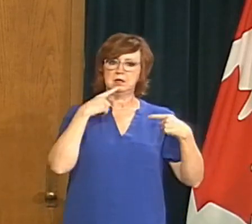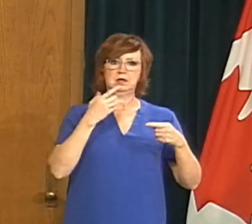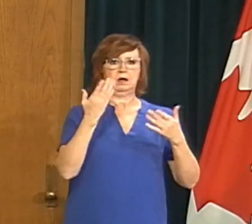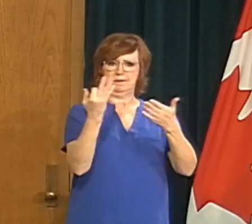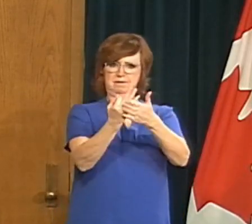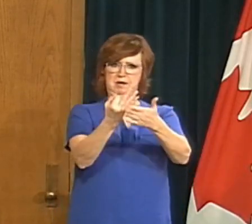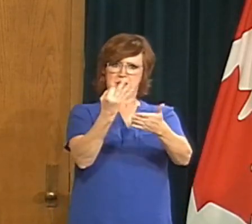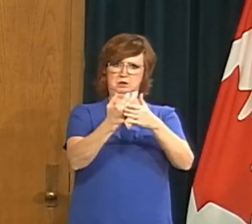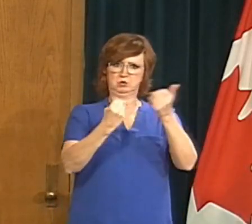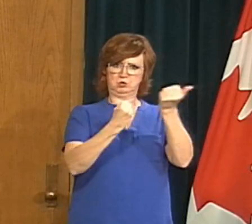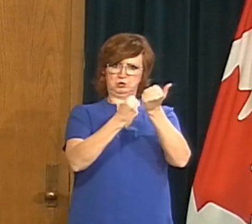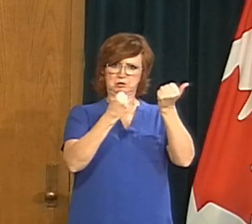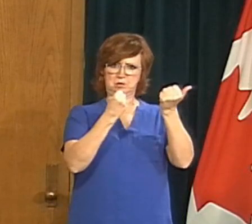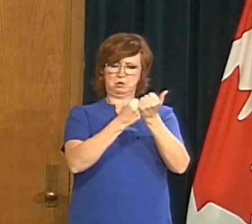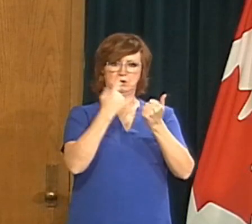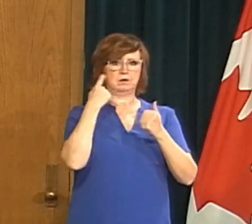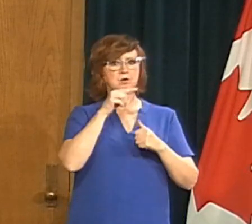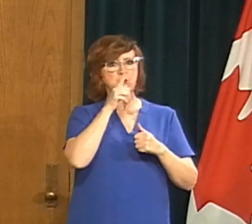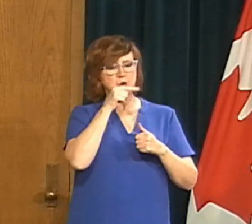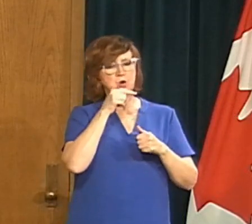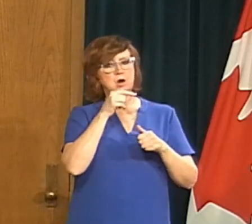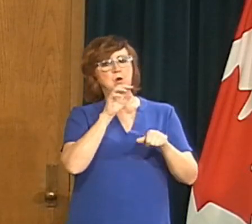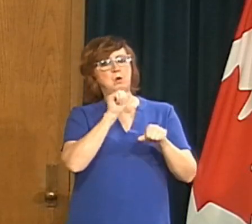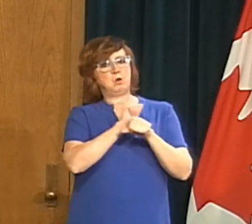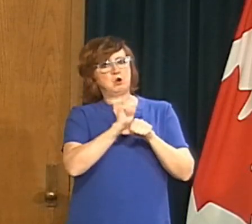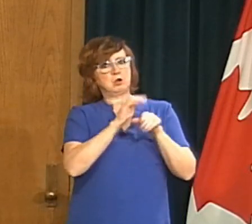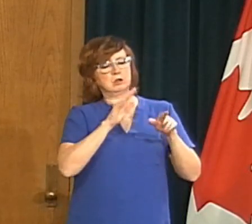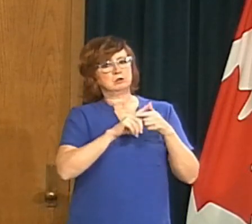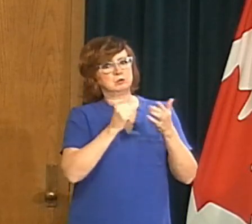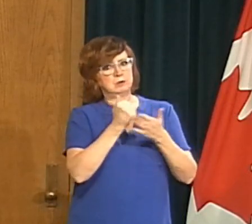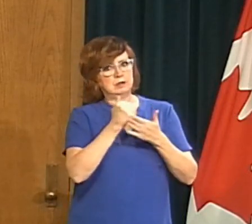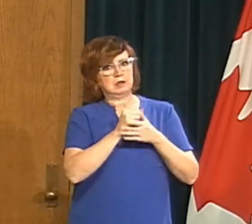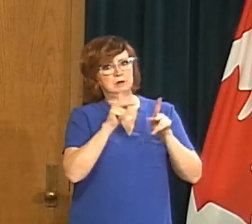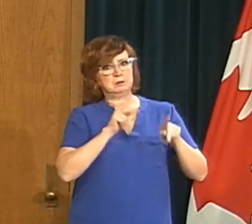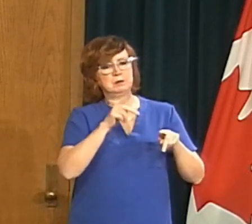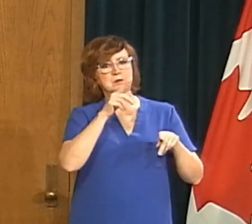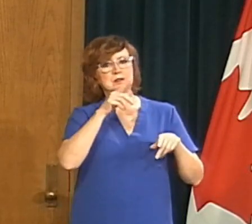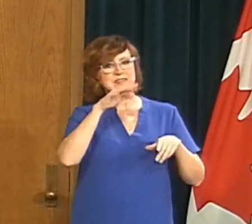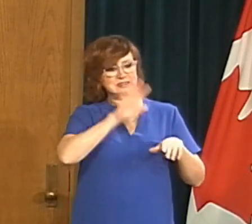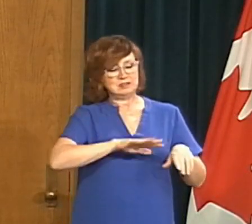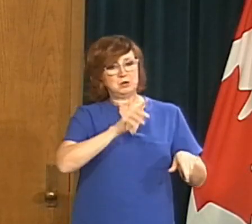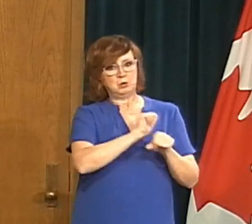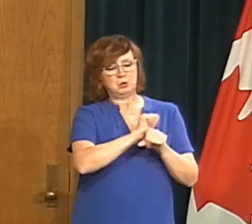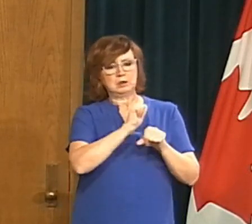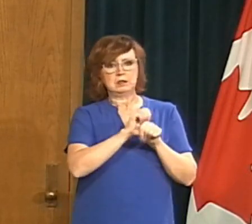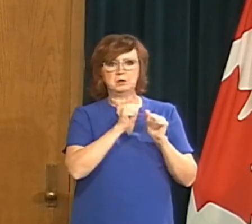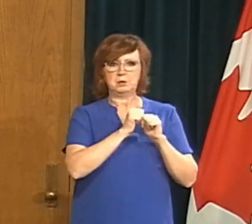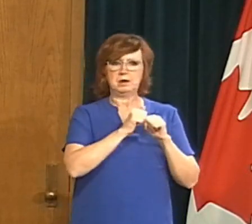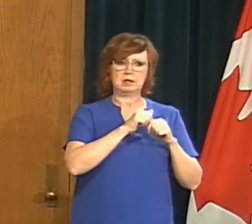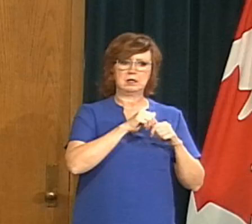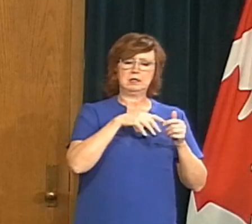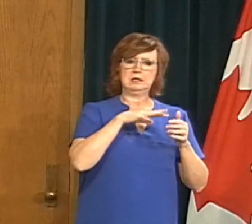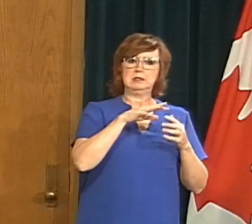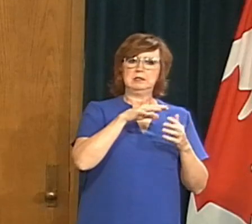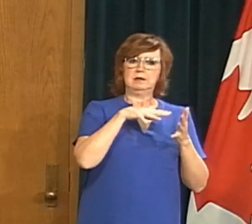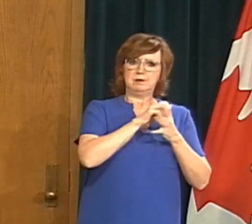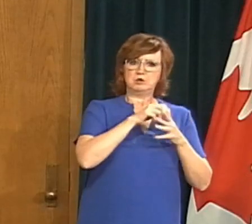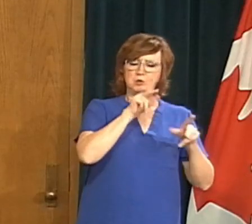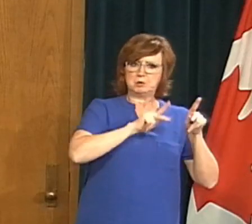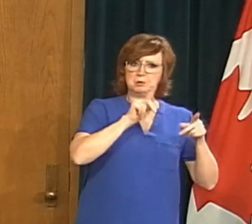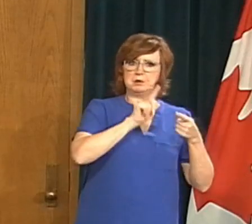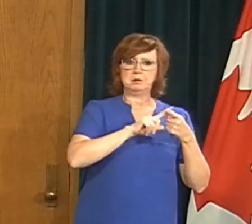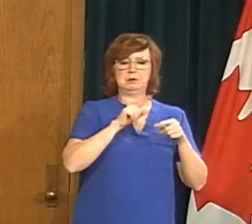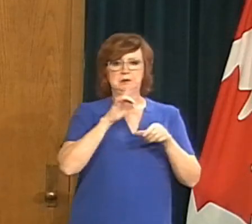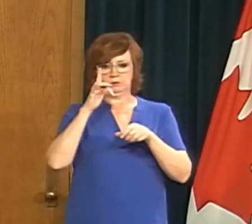financial support for workers helping Saskatchewan's vulnerable citizens through this pandemic. We will provide $400 a month,